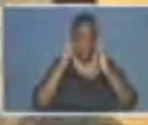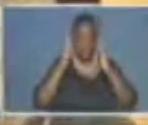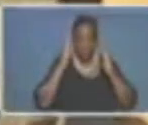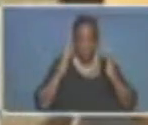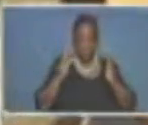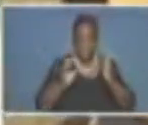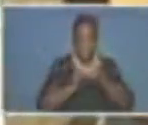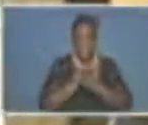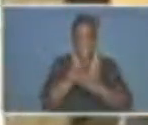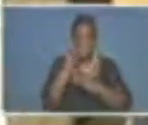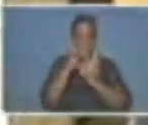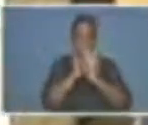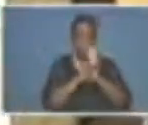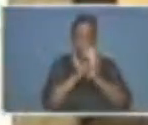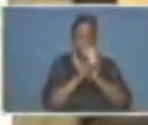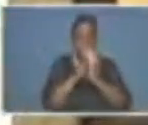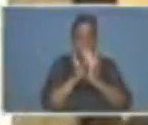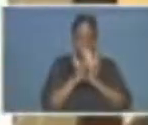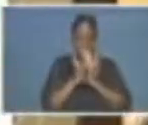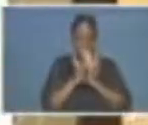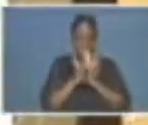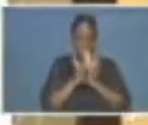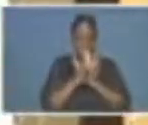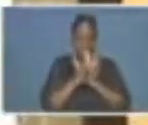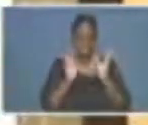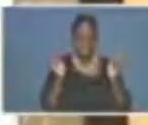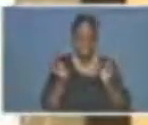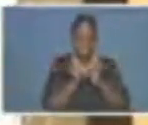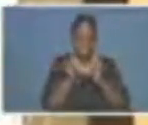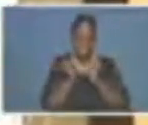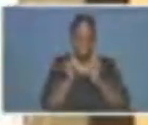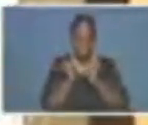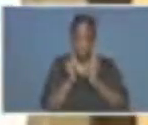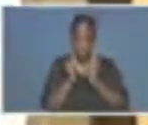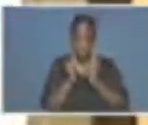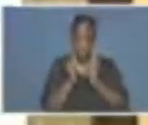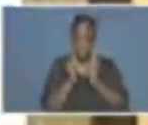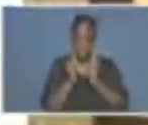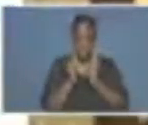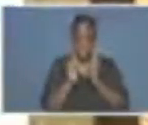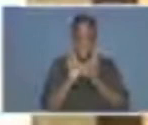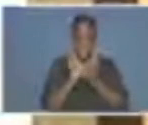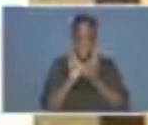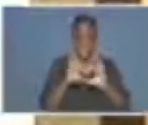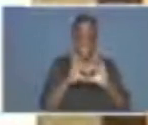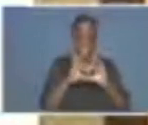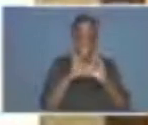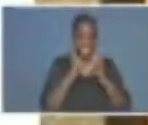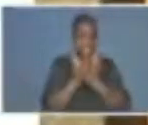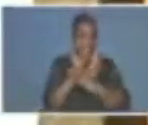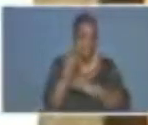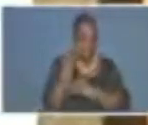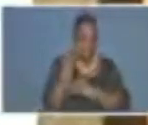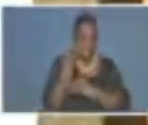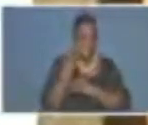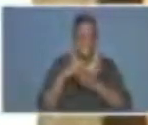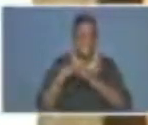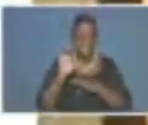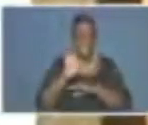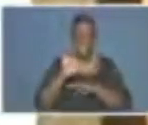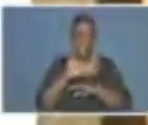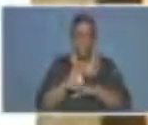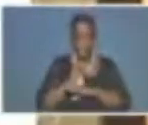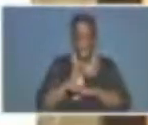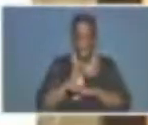policy matters in small open economies such as those in the Caribbean. We thought it was important to convene a